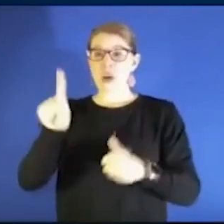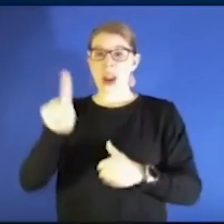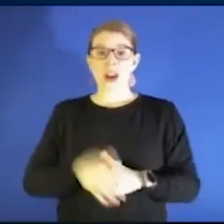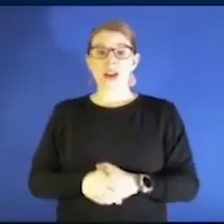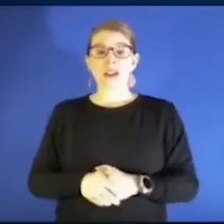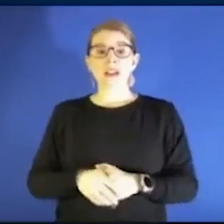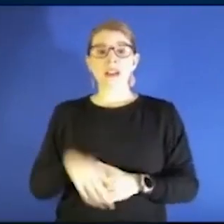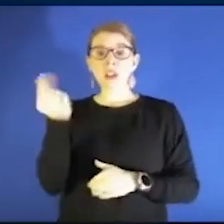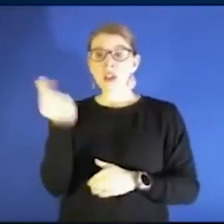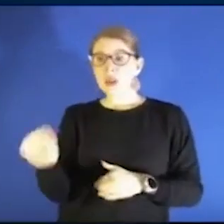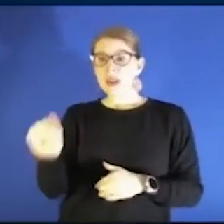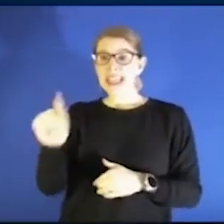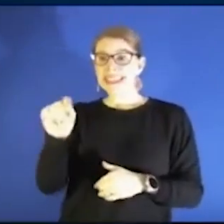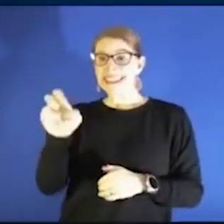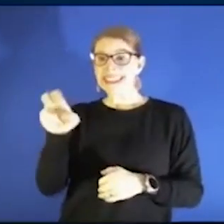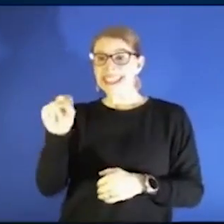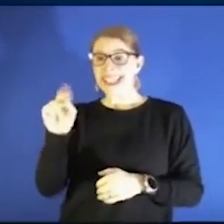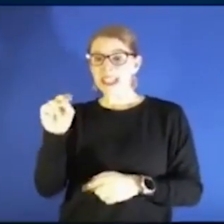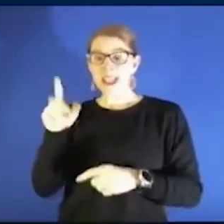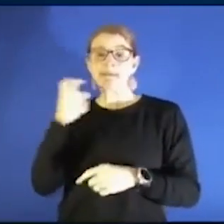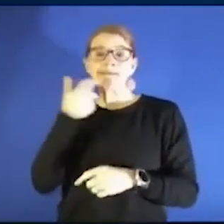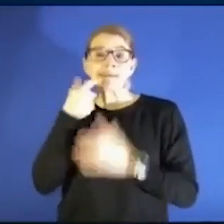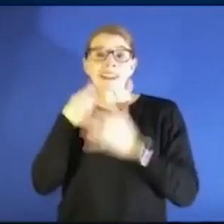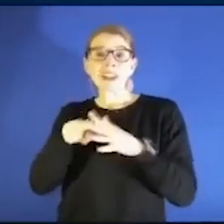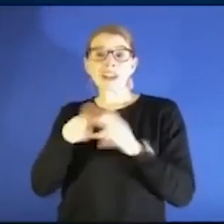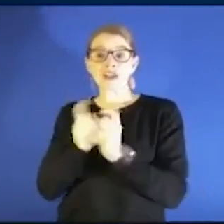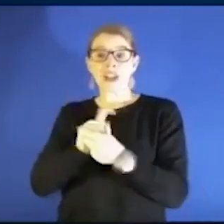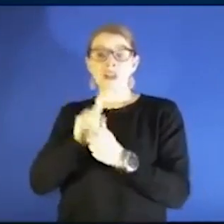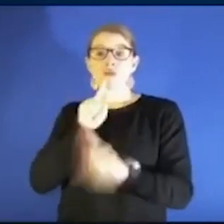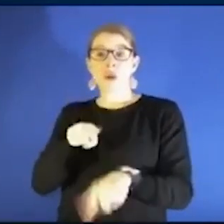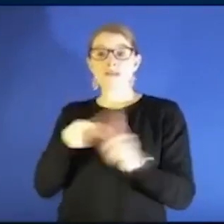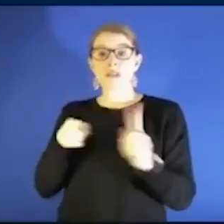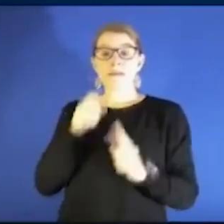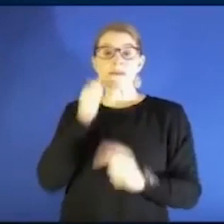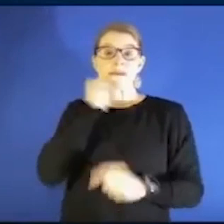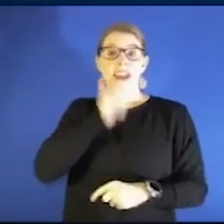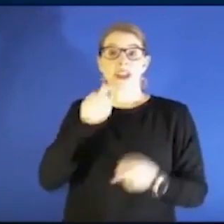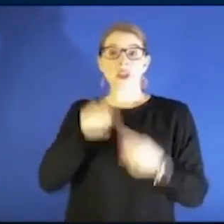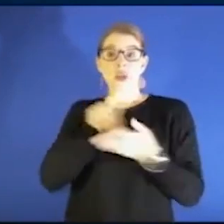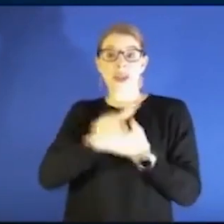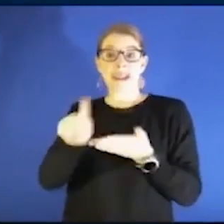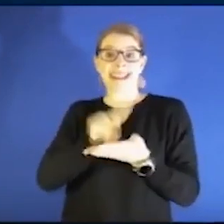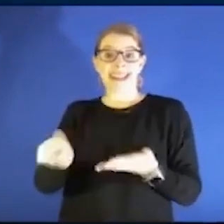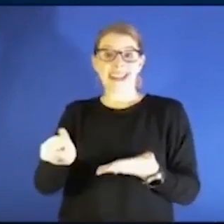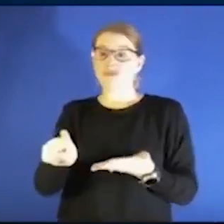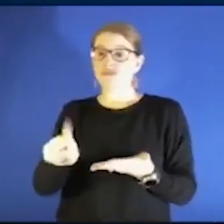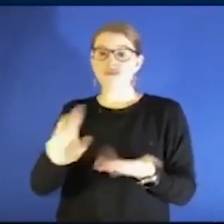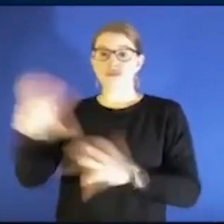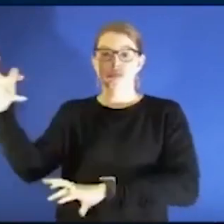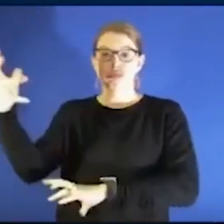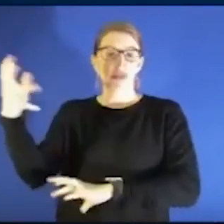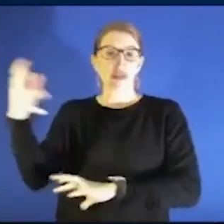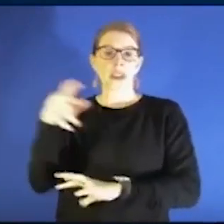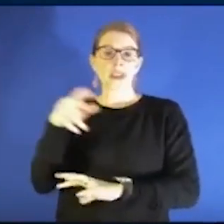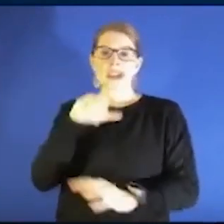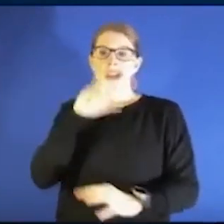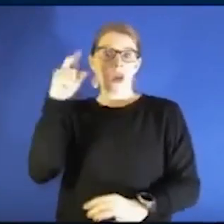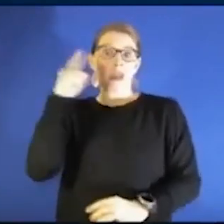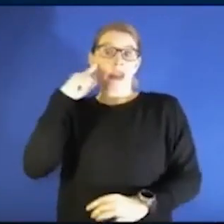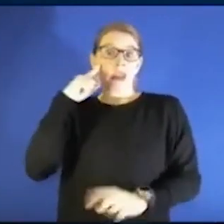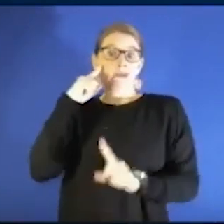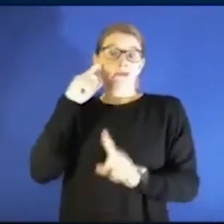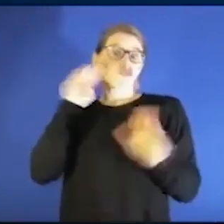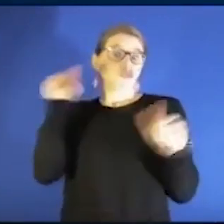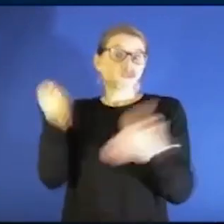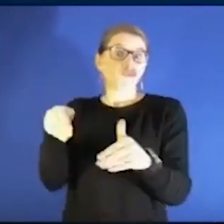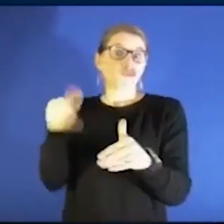Tennessee right there. They just started changing their reporting from daily to weekly, so don't lose any focus on